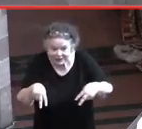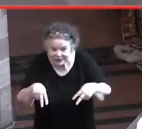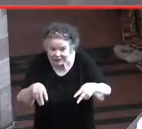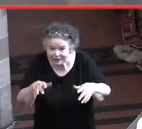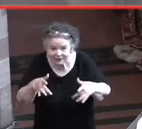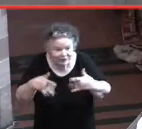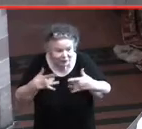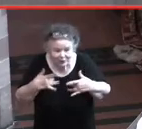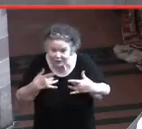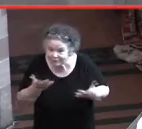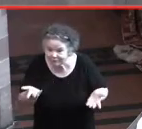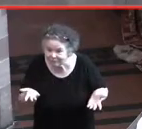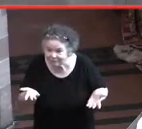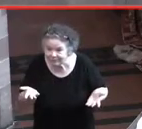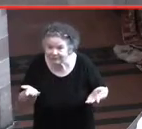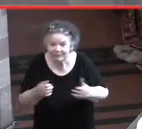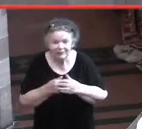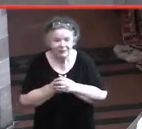congregation.